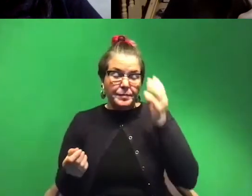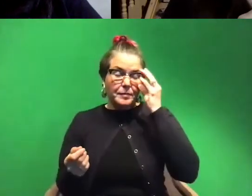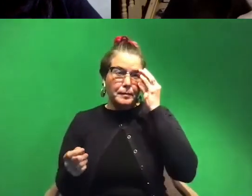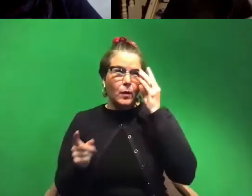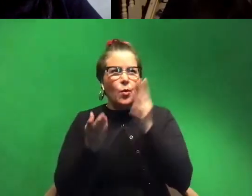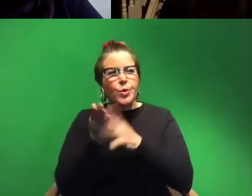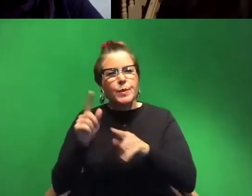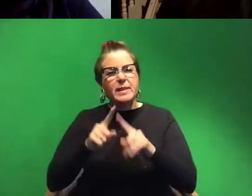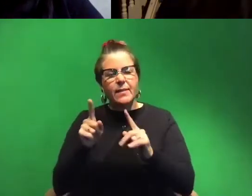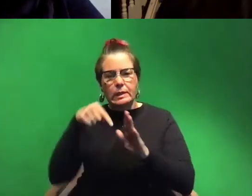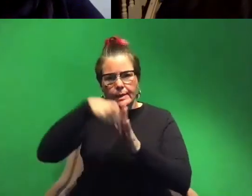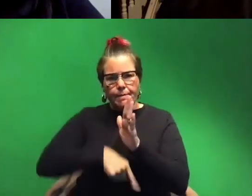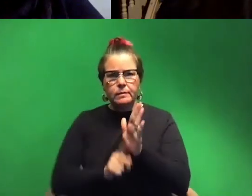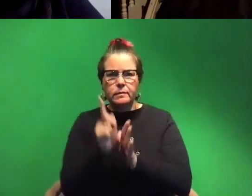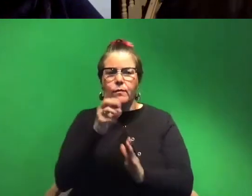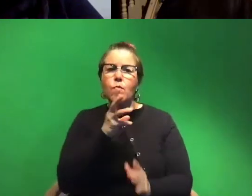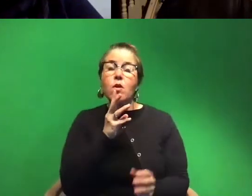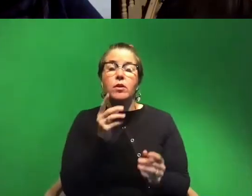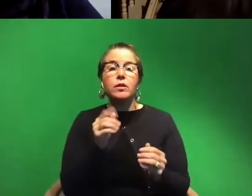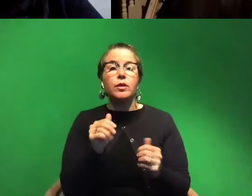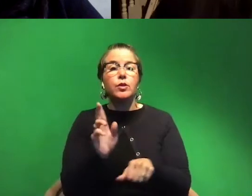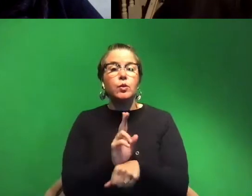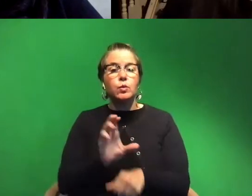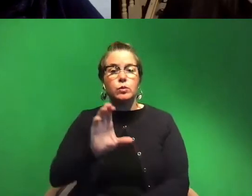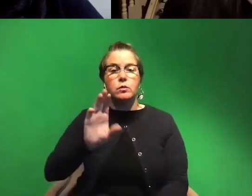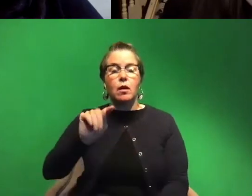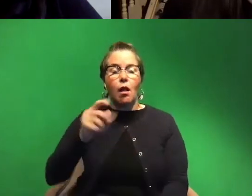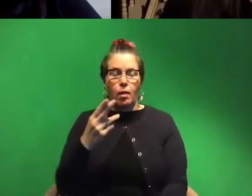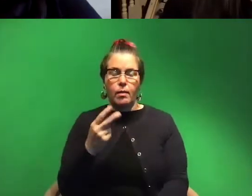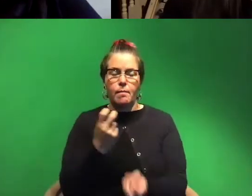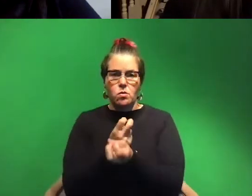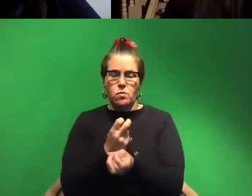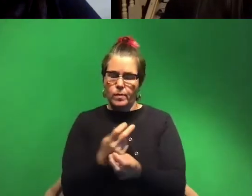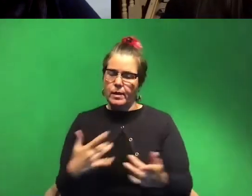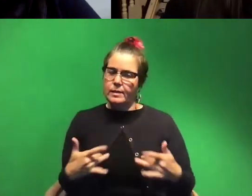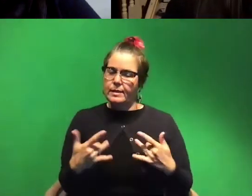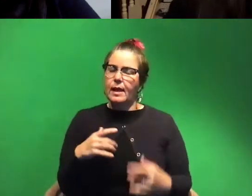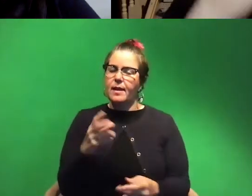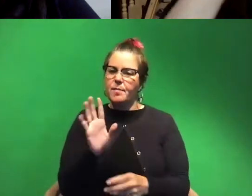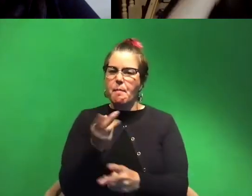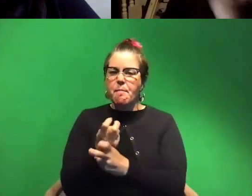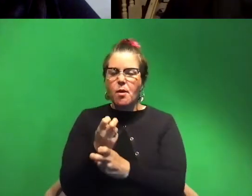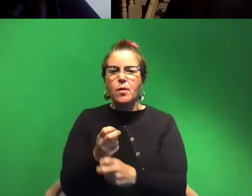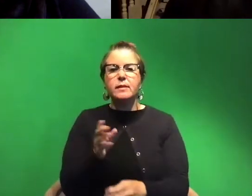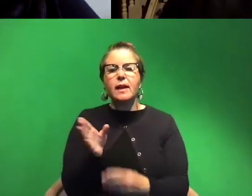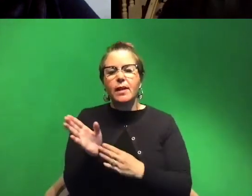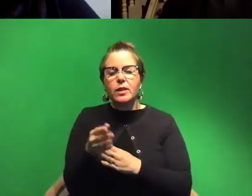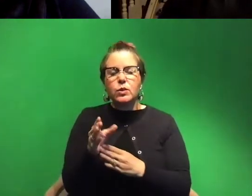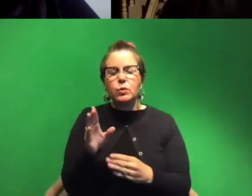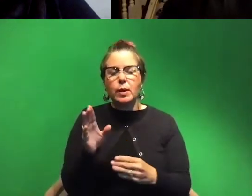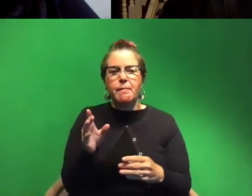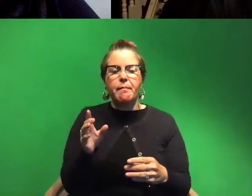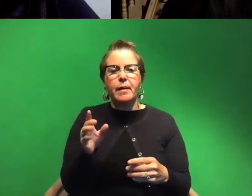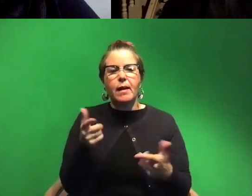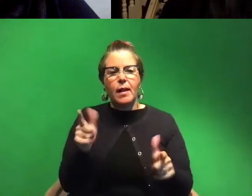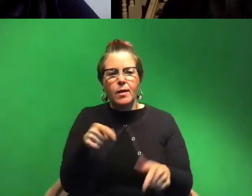different depths, they actually use their cuttle bone. So that's what's really exciting, is that cuttle bone is like a swim bladder that allows them to